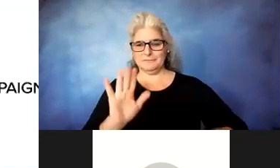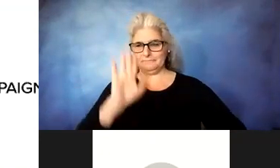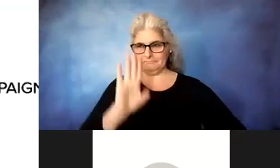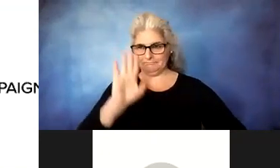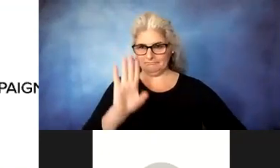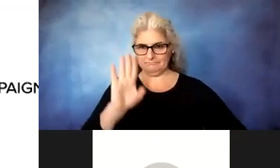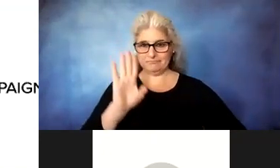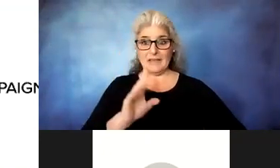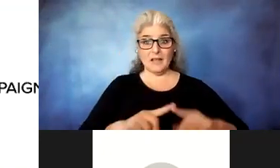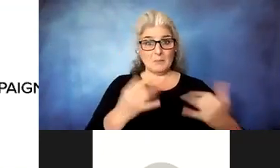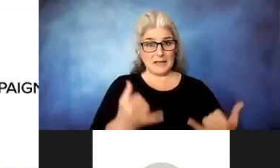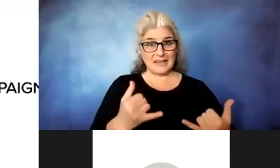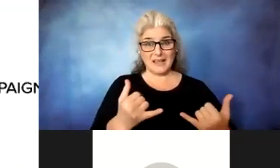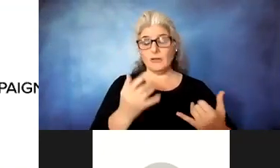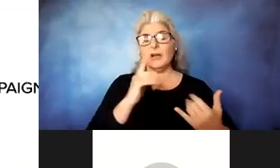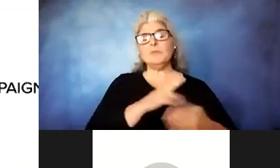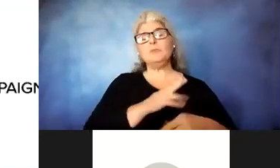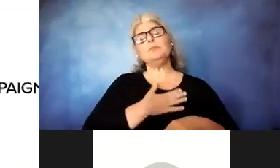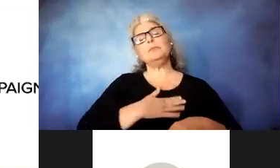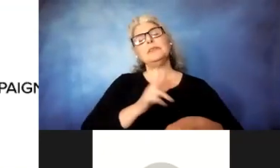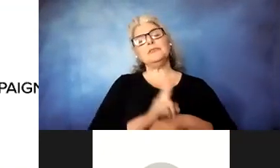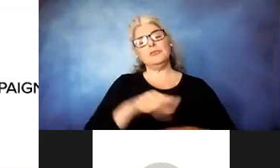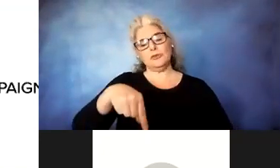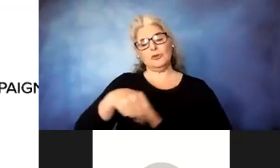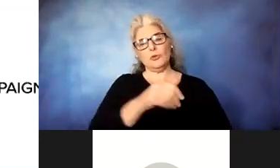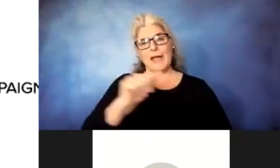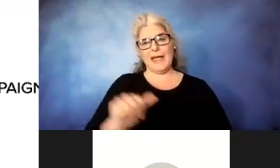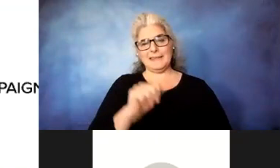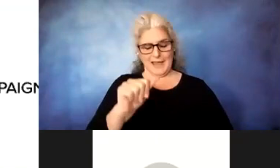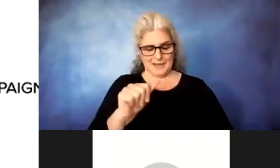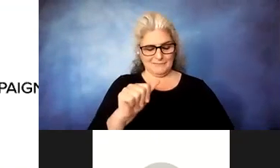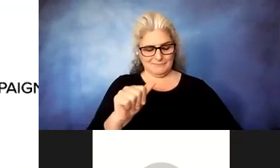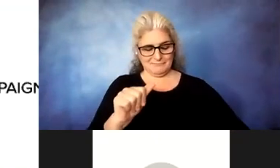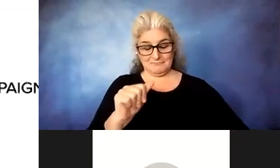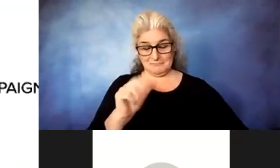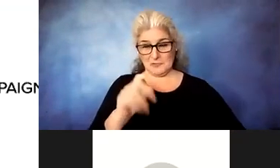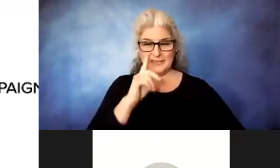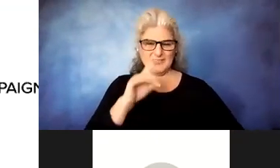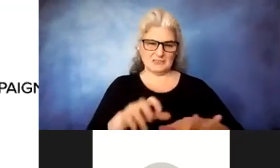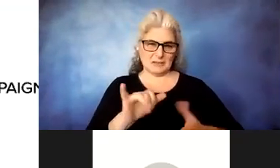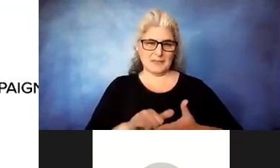your hand. Mostly so you remember to ask the question, because we want you to remember.